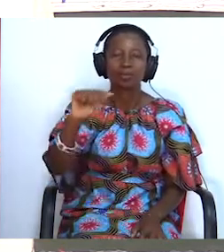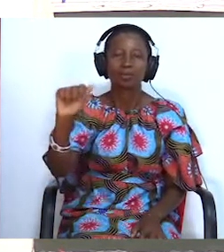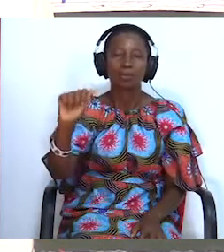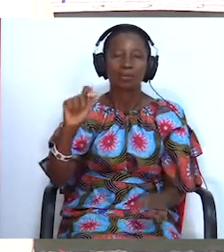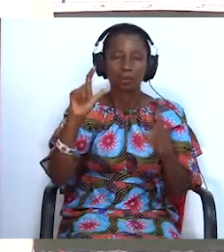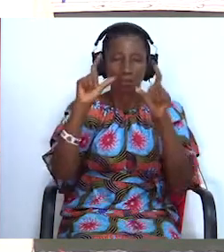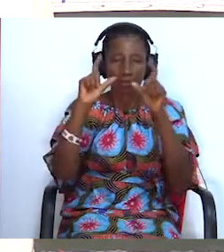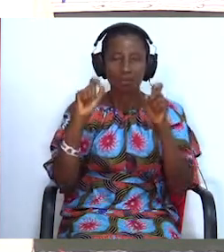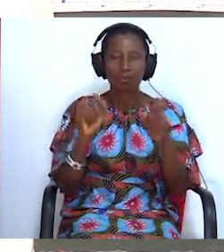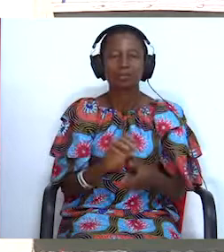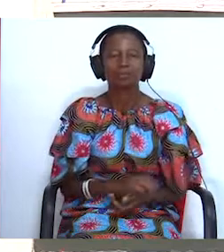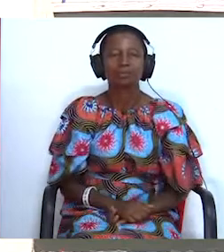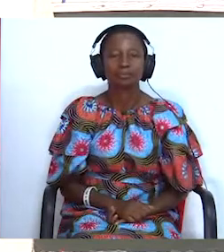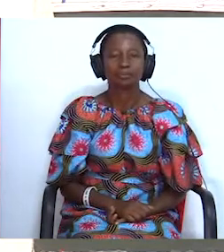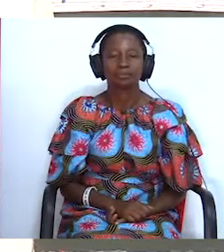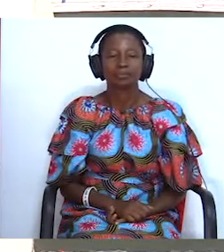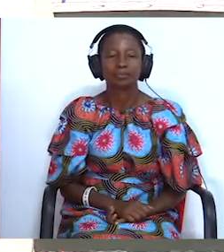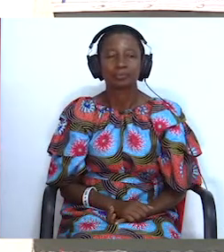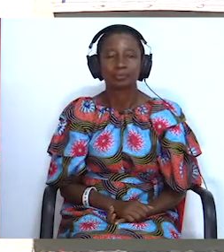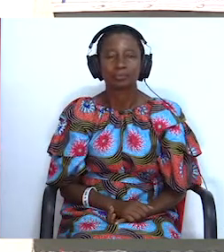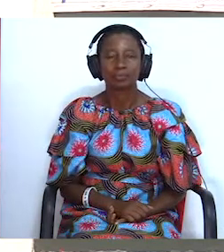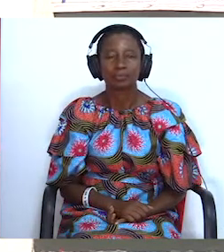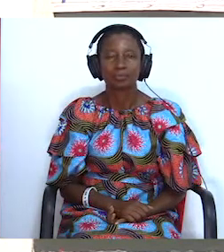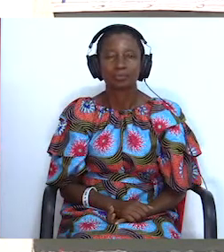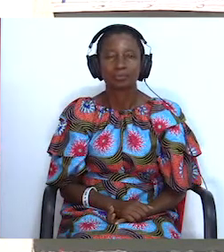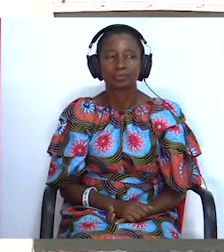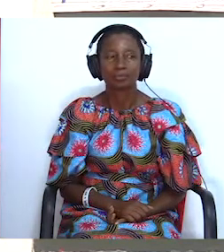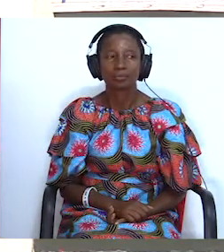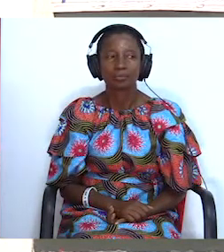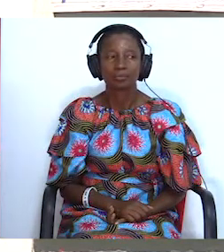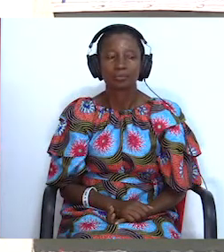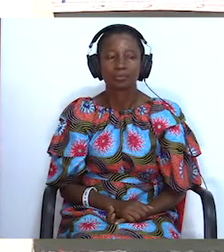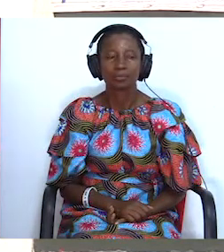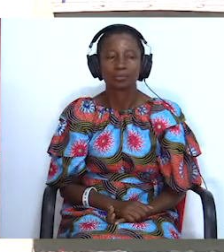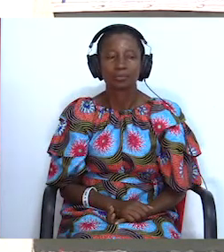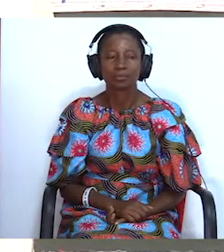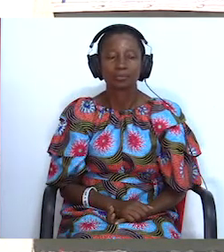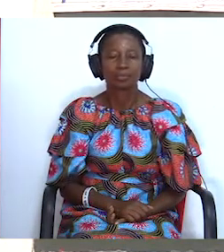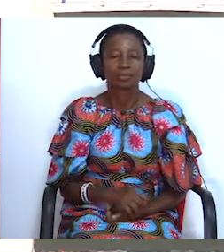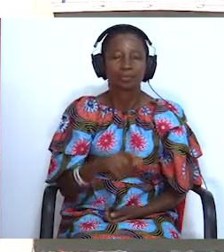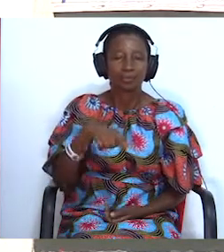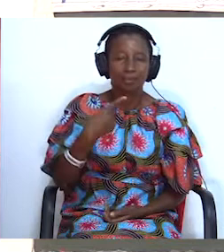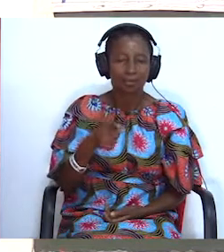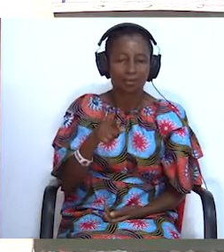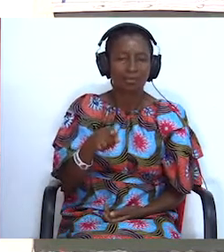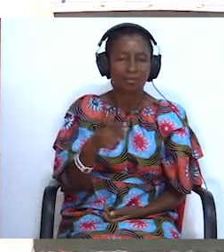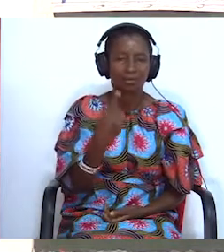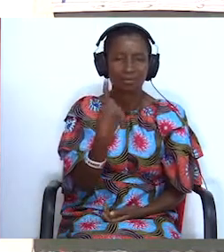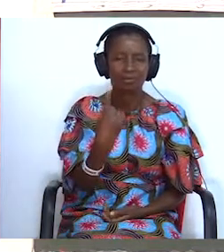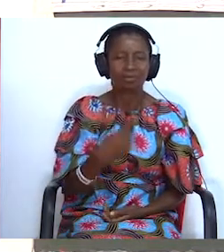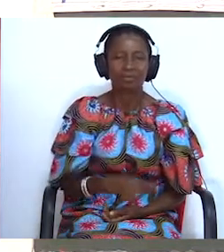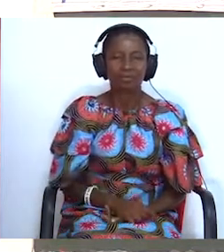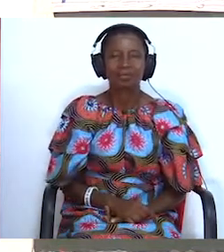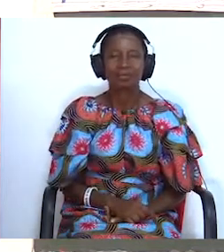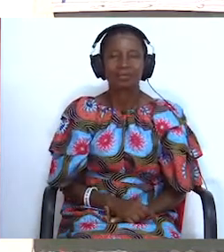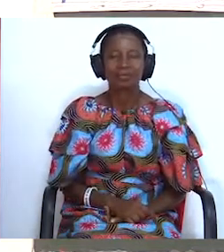Good. Sun. Can we say it together? Sun. Very good. And now